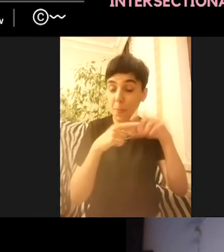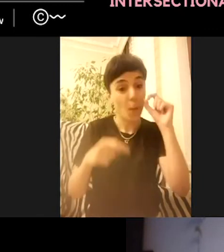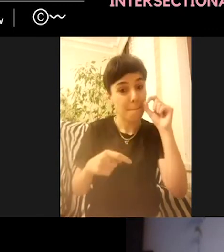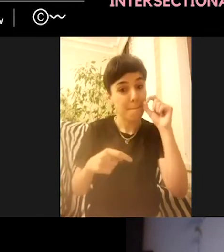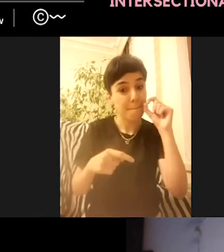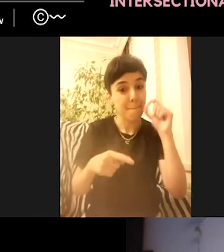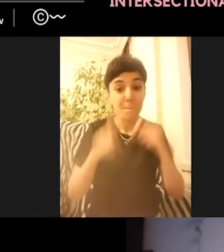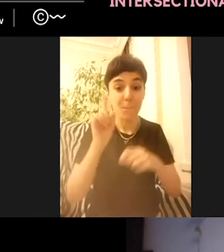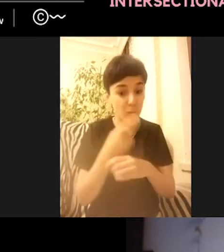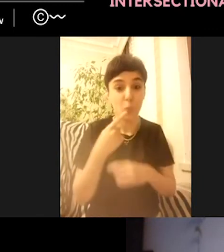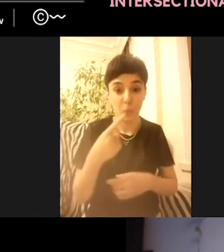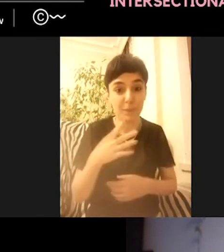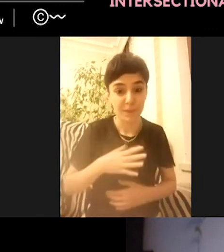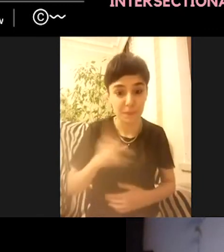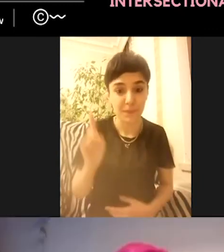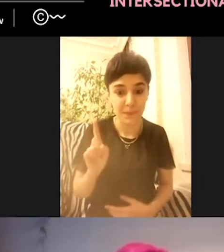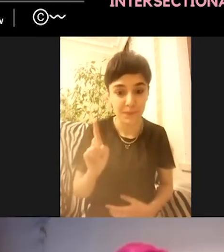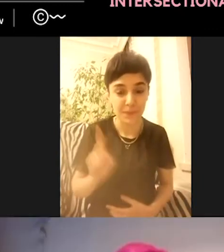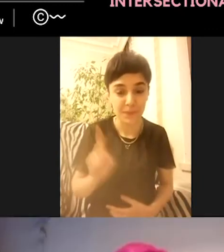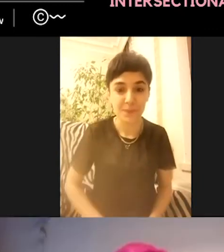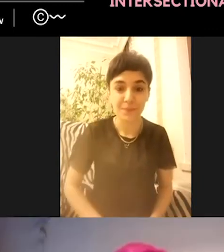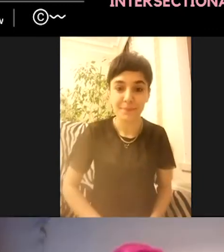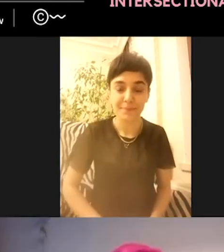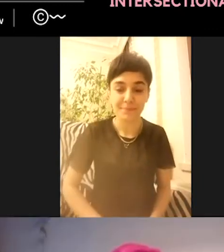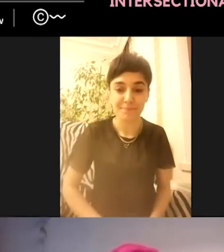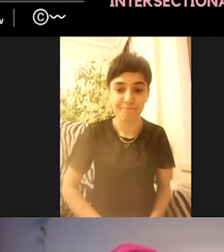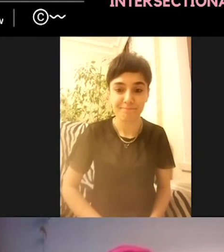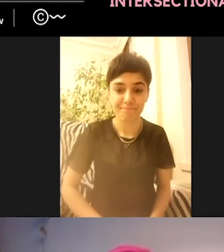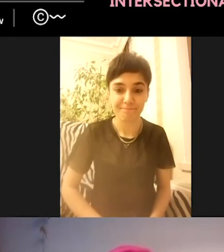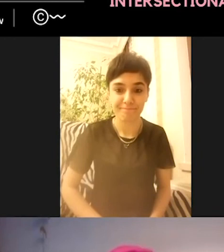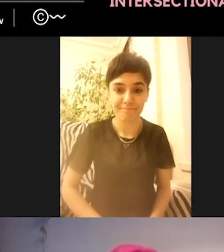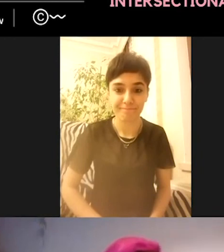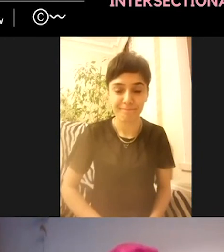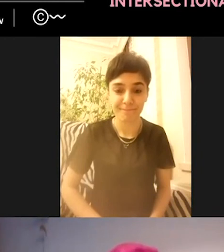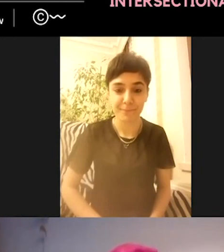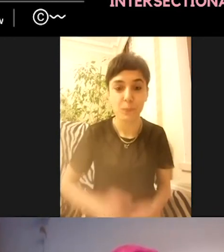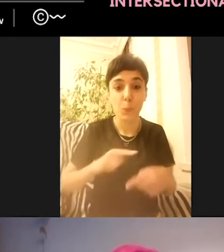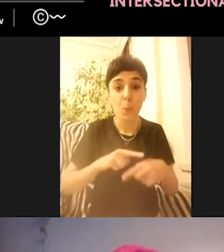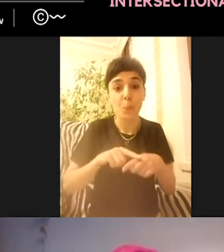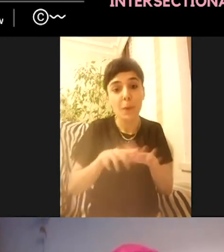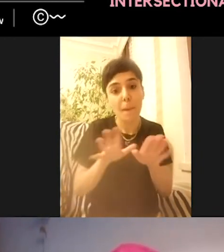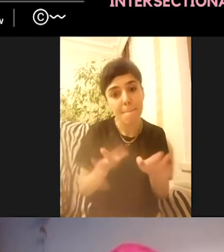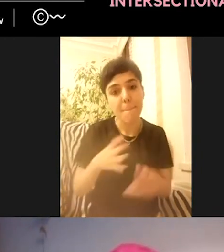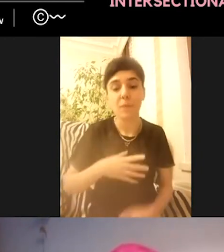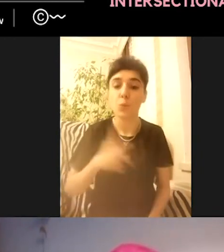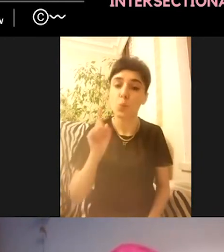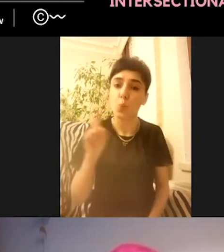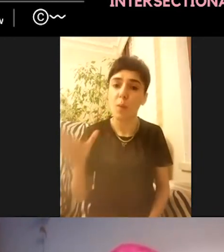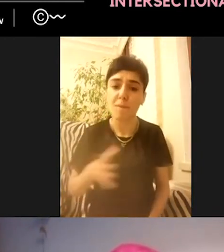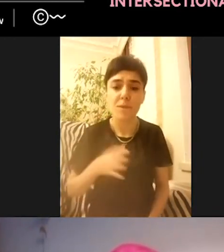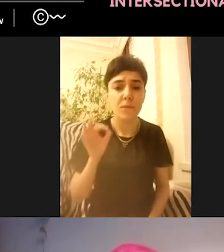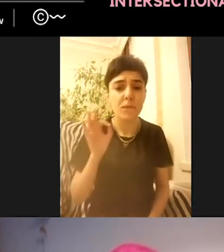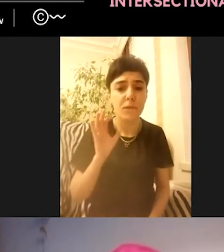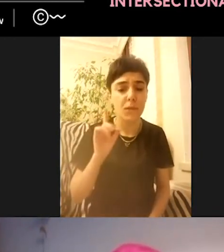If you want to like share questions that we don't have to answer now, but if there's something you want to